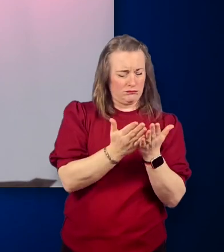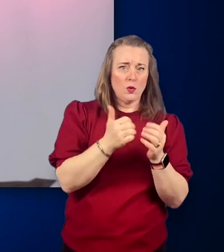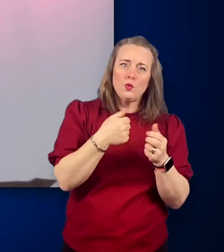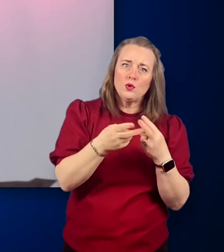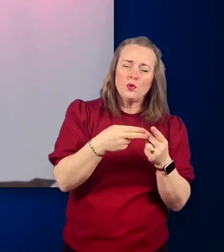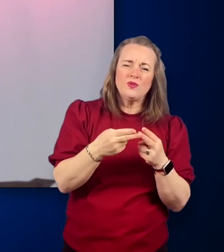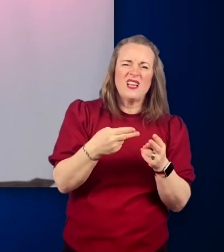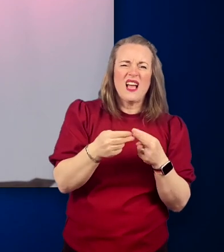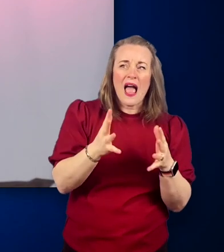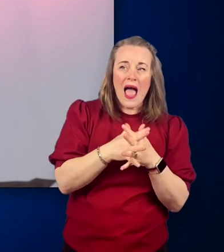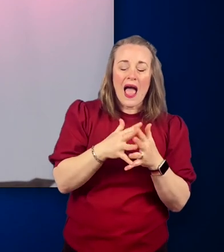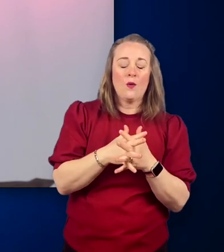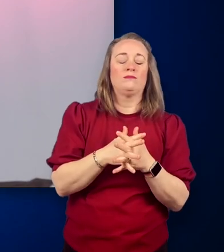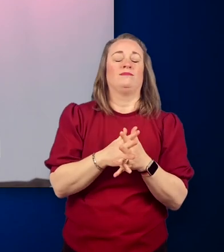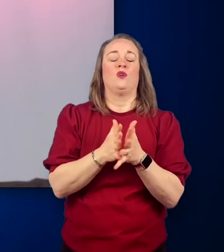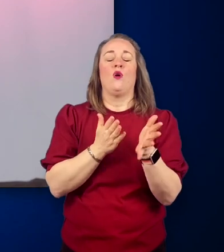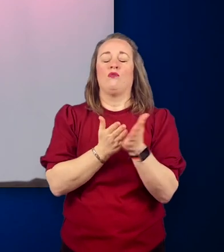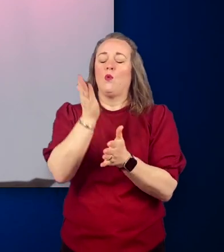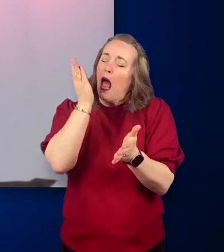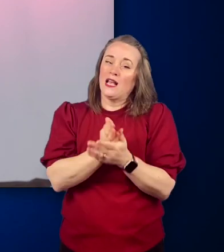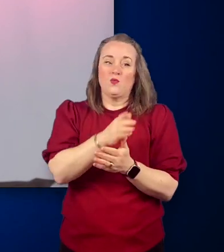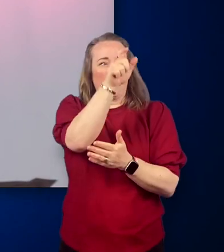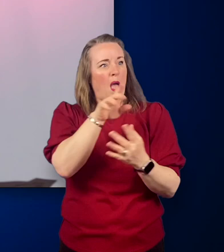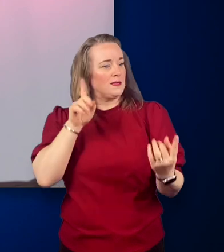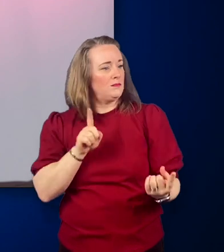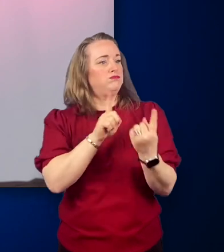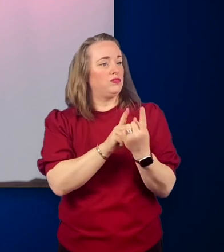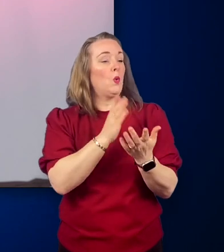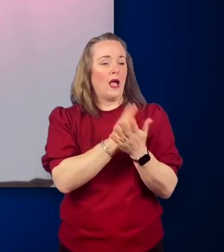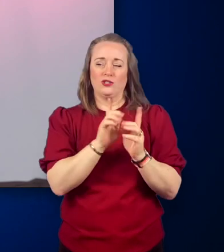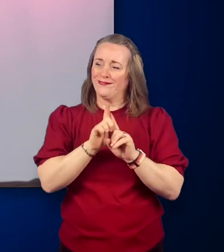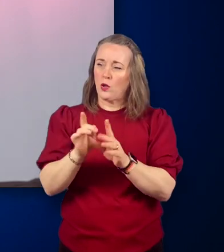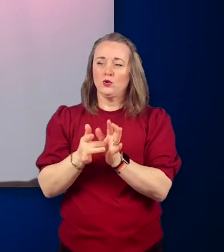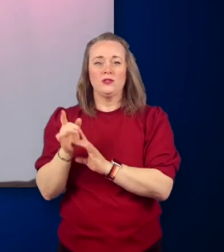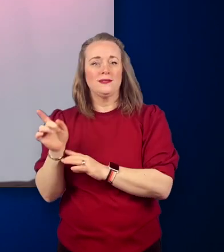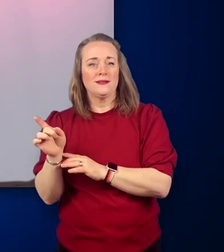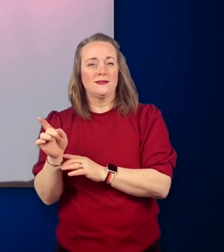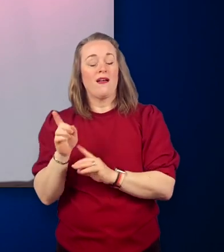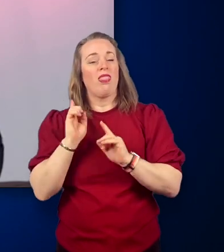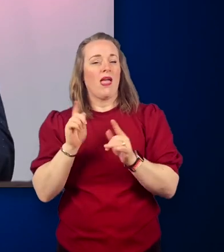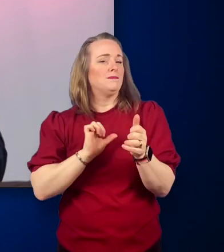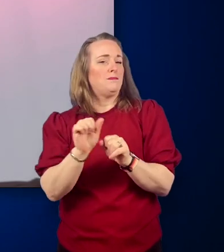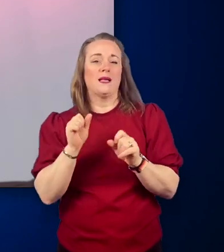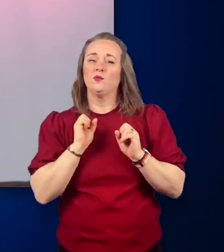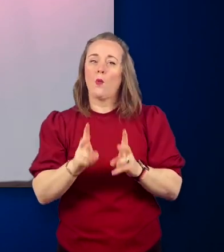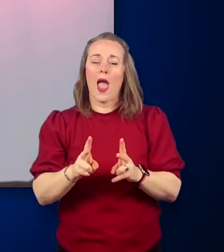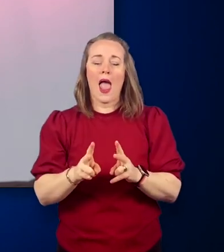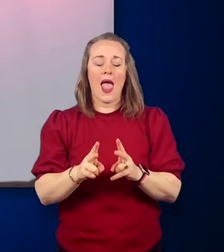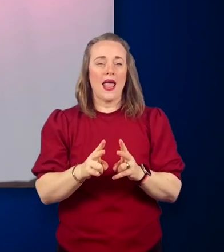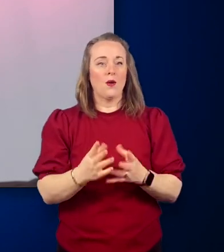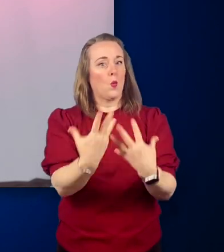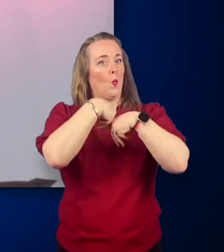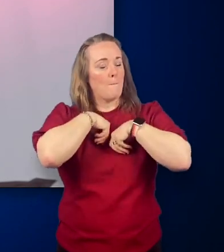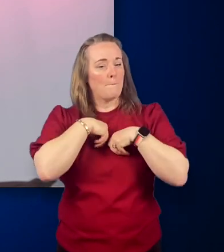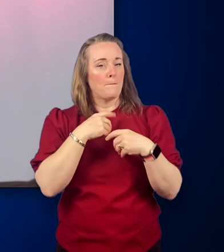the primary way that this message is understood, because you have an experience of the Spirit. You have an